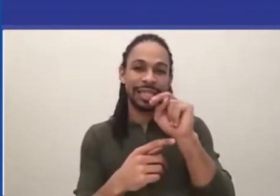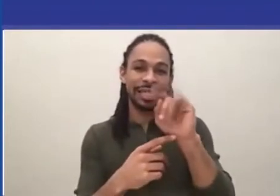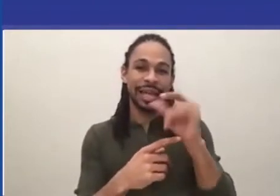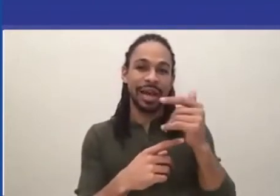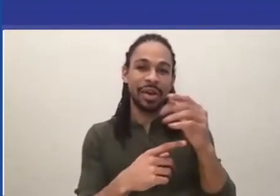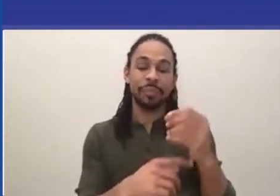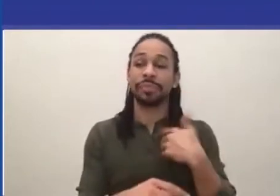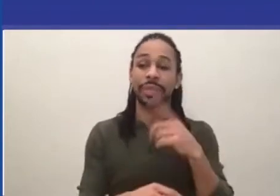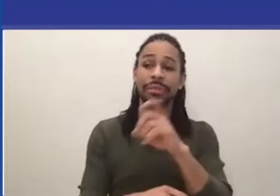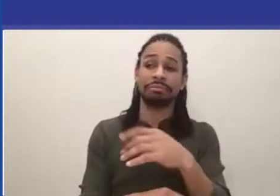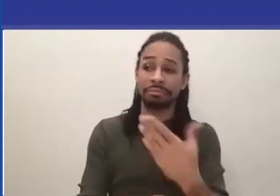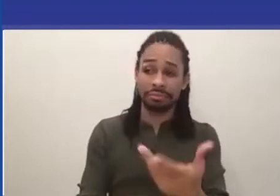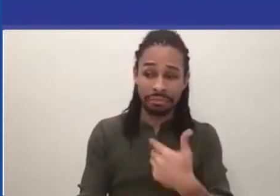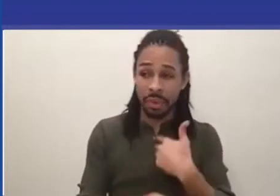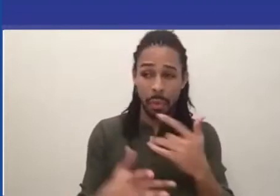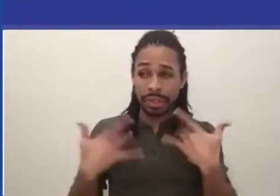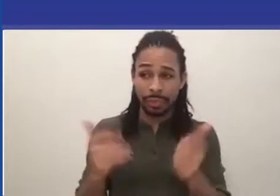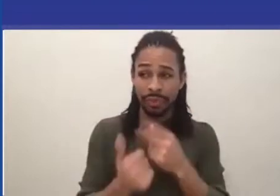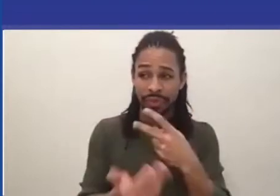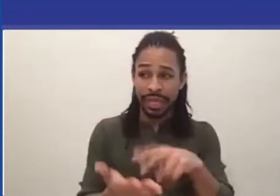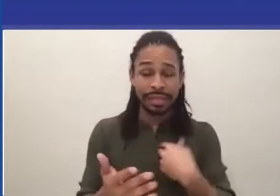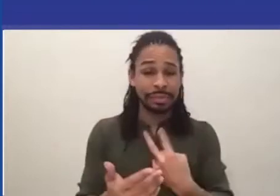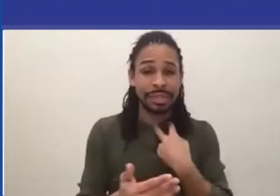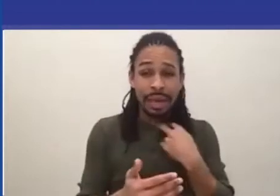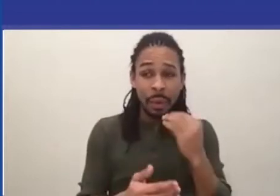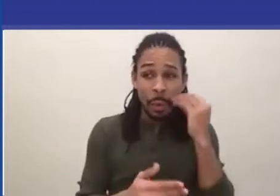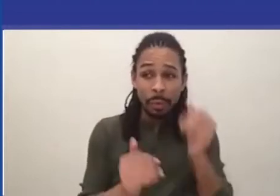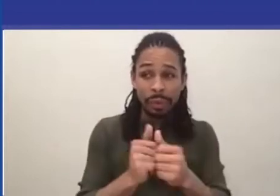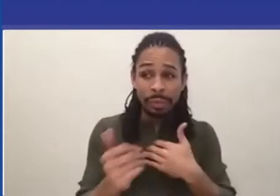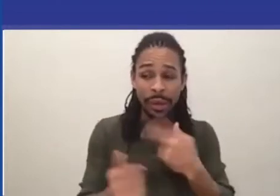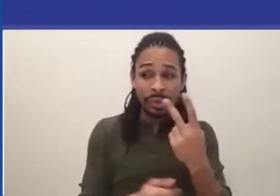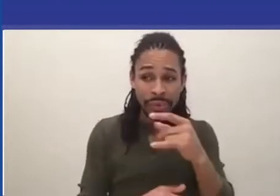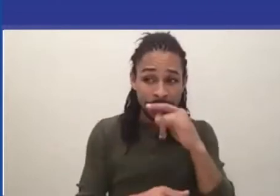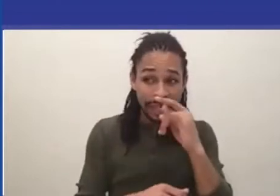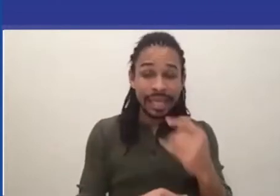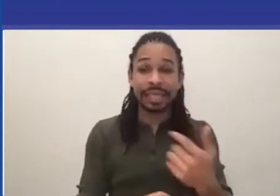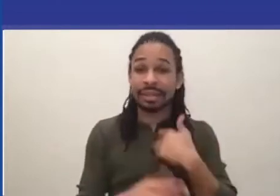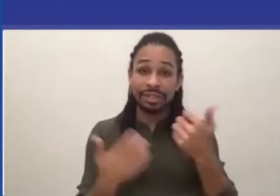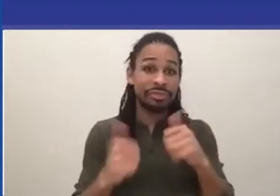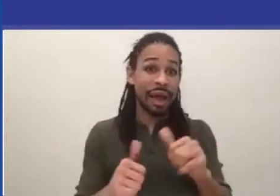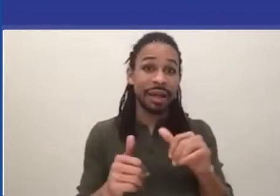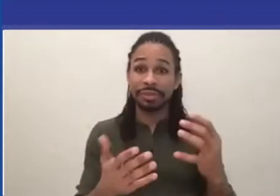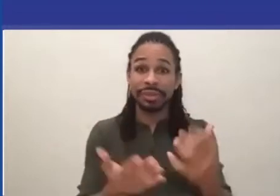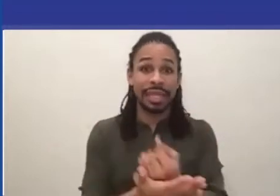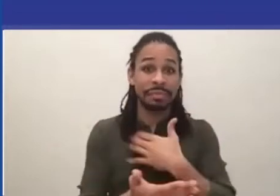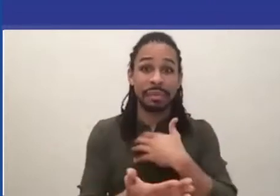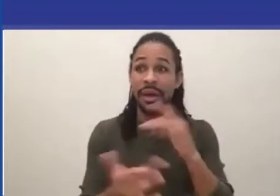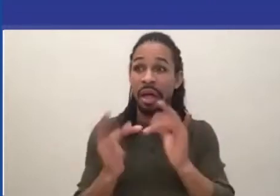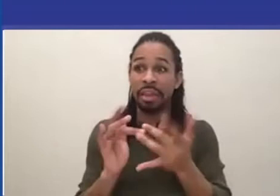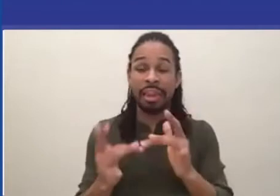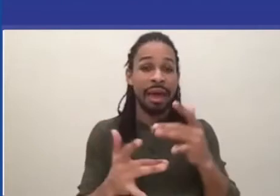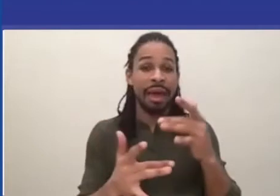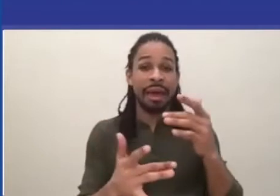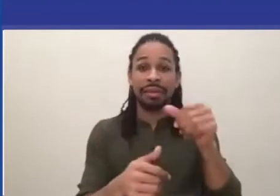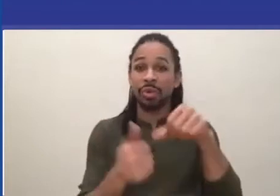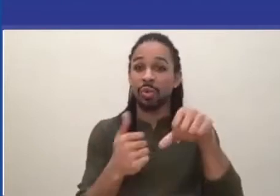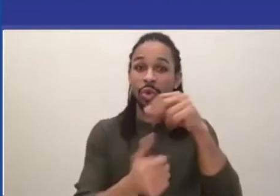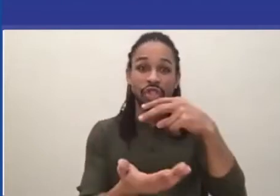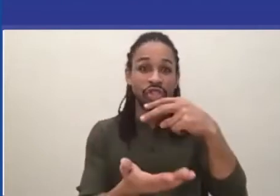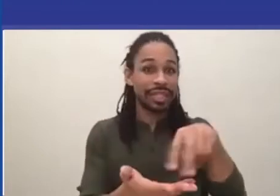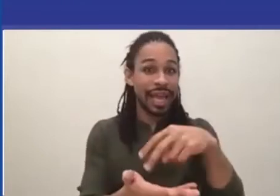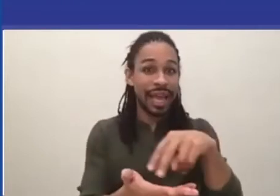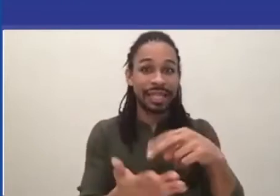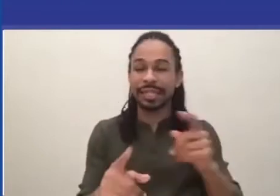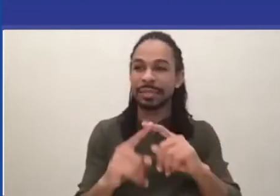and I'll try to take an online dance class of a social dance form. So some dances, like Jyoti said, have adopted online,